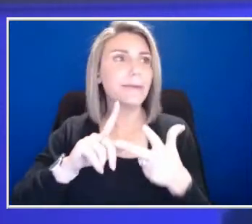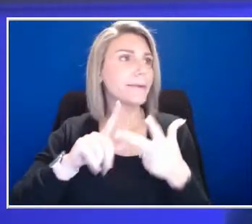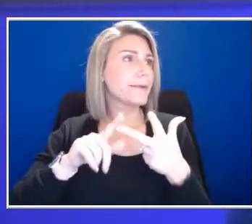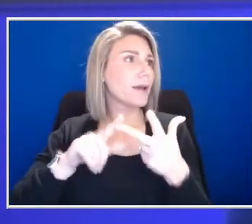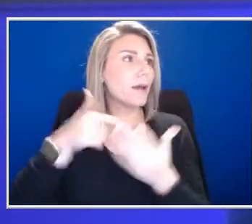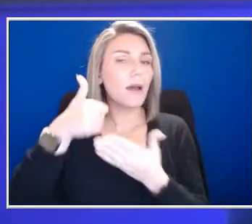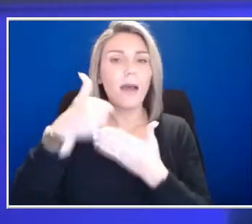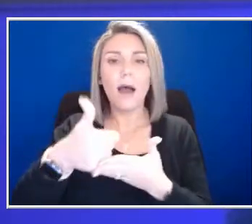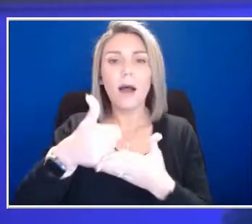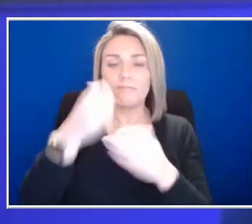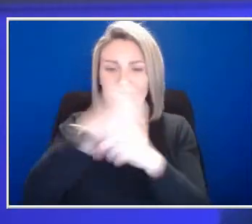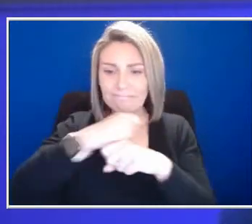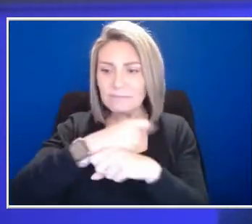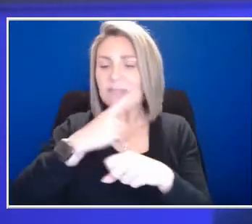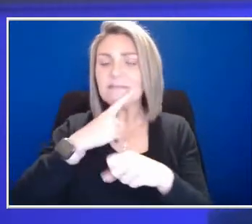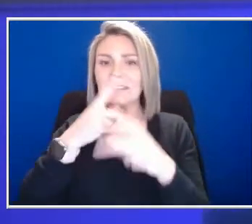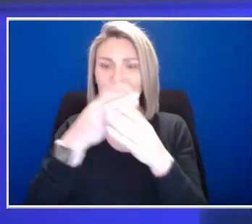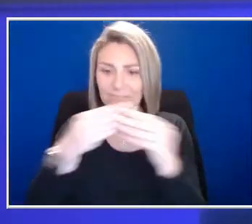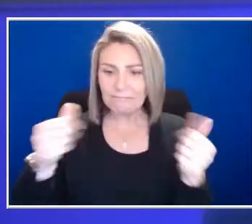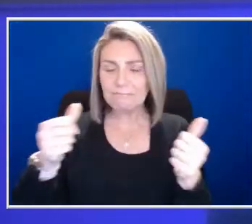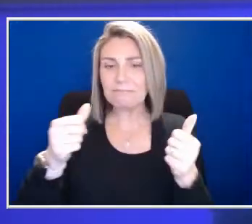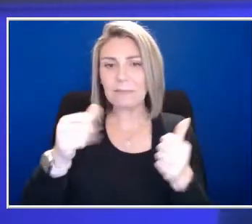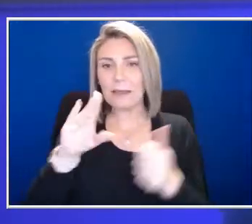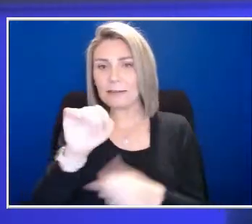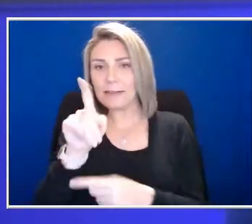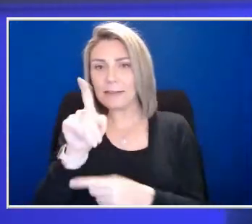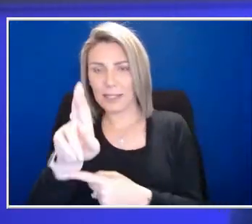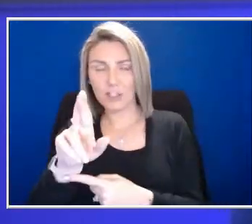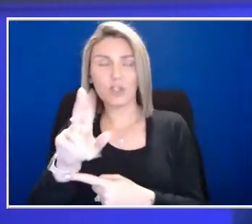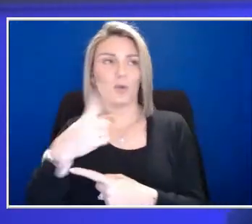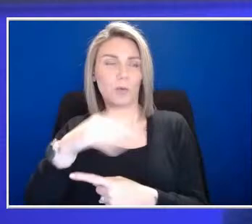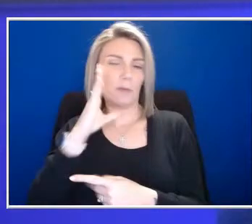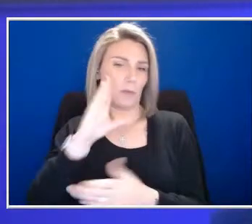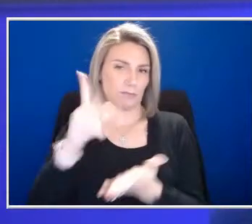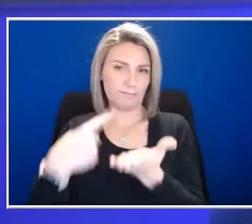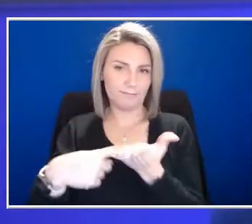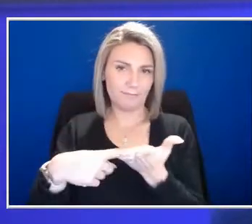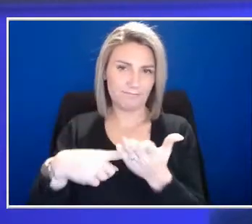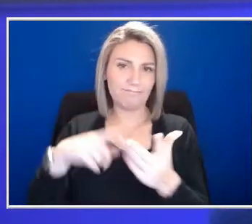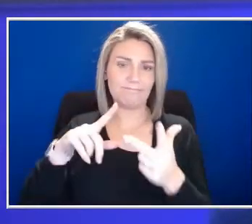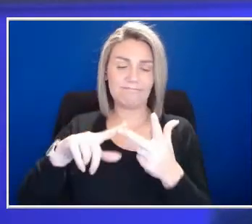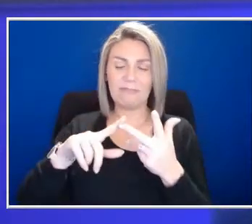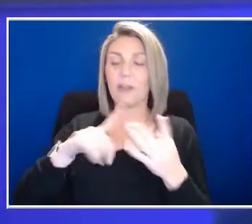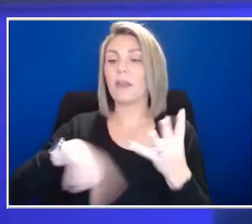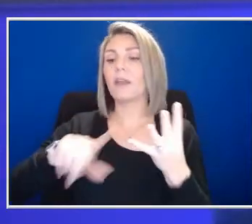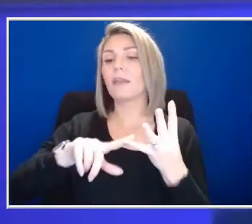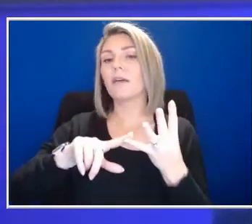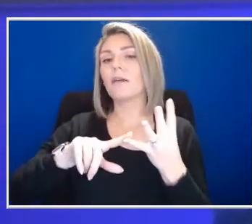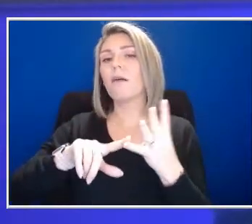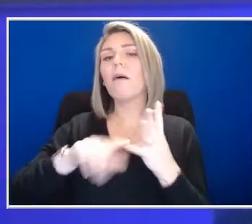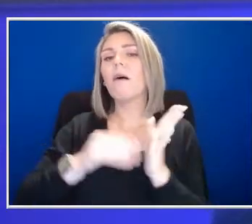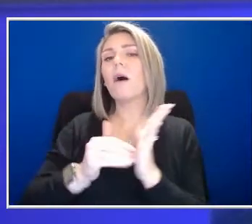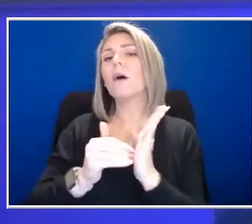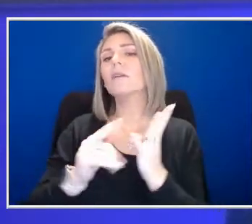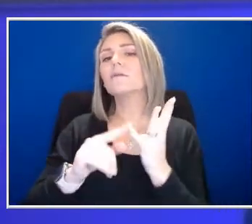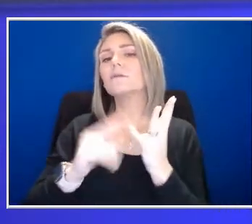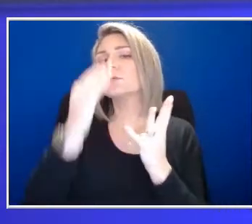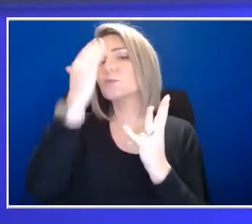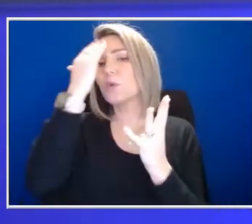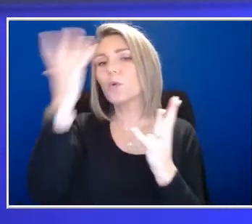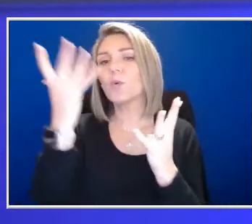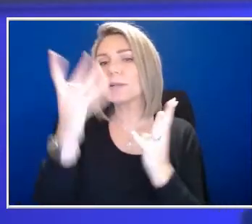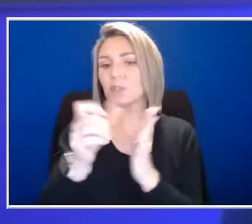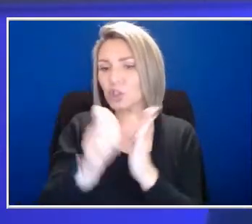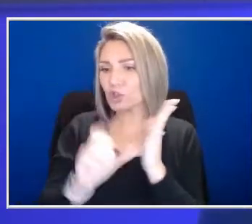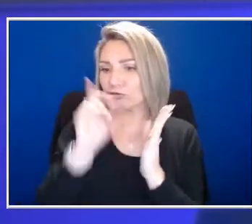this. So we talk a lot about that. And then patients oftentimes want to know, what does surgery look